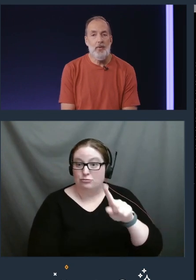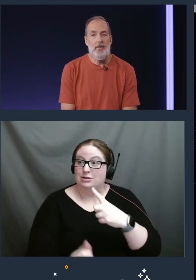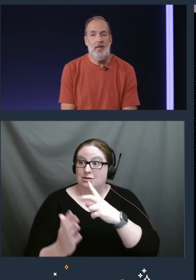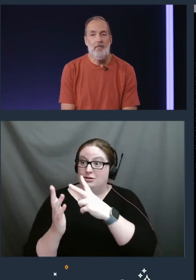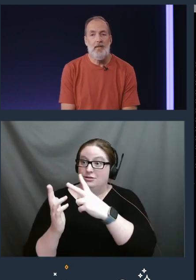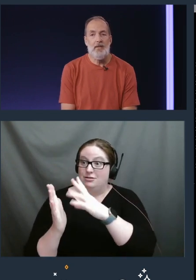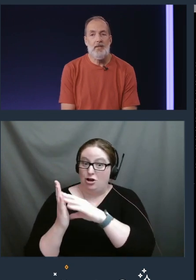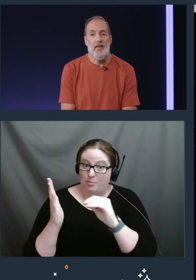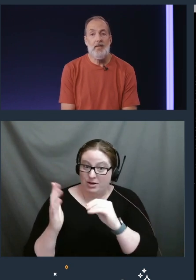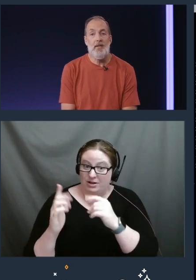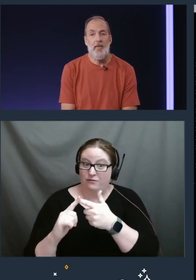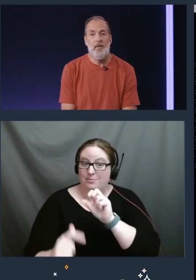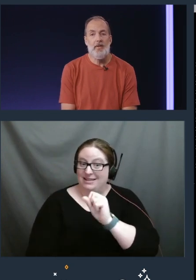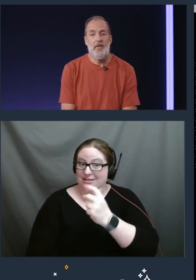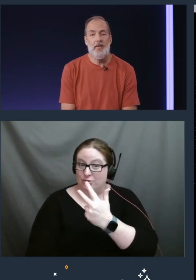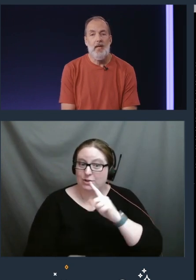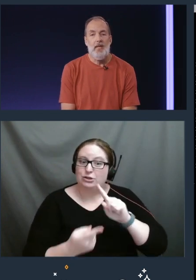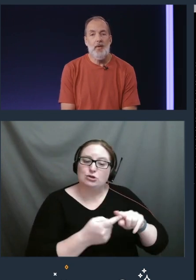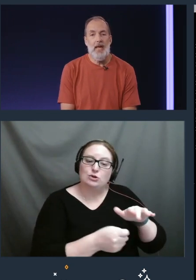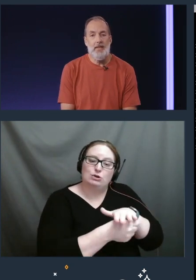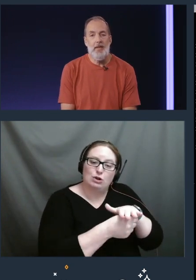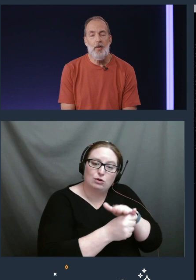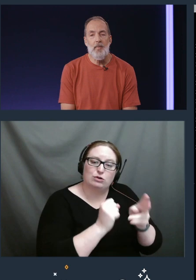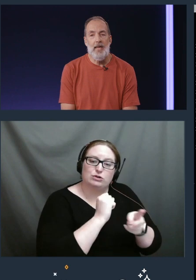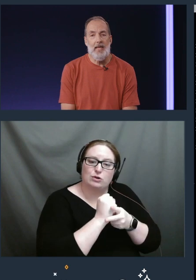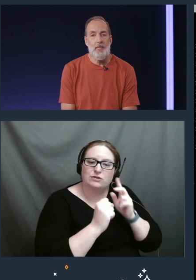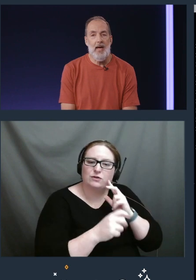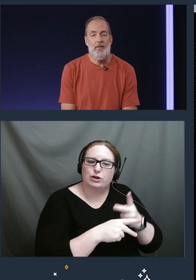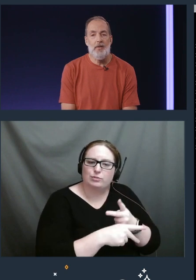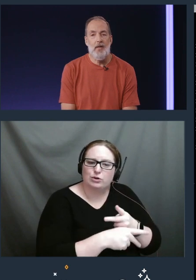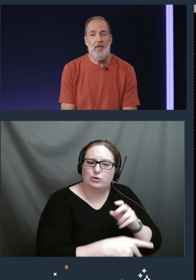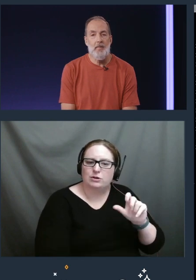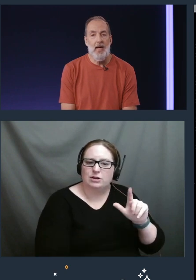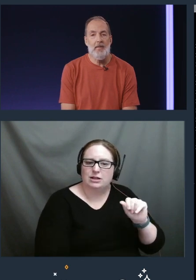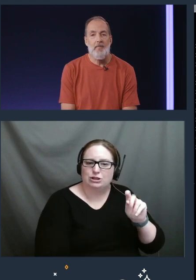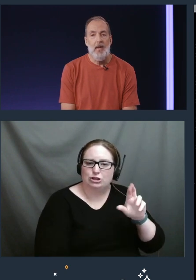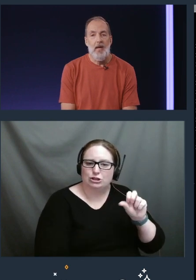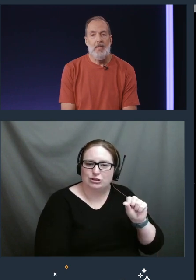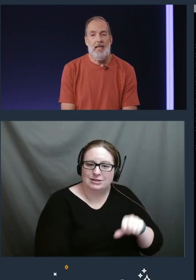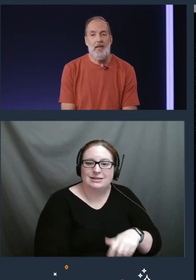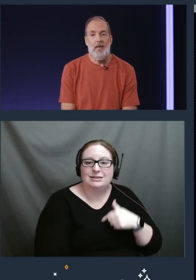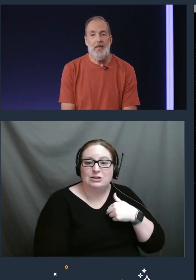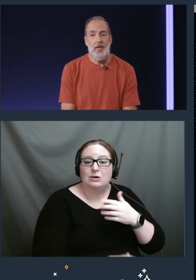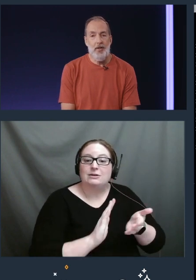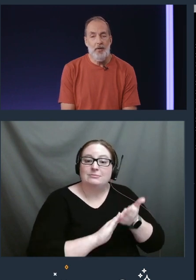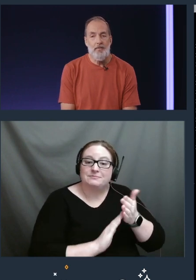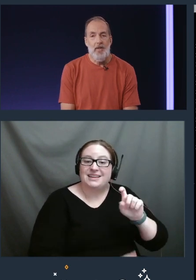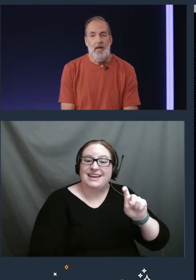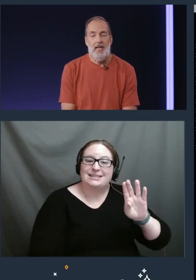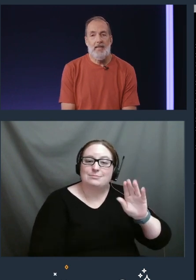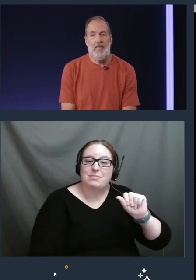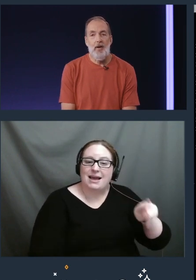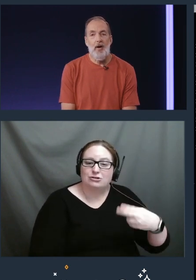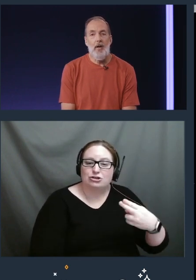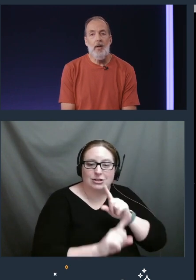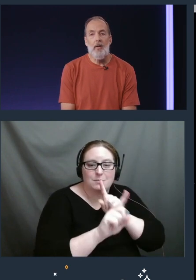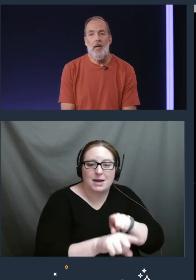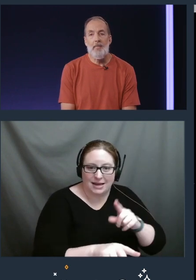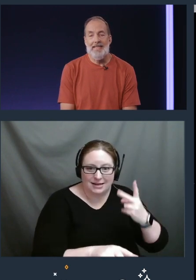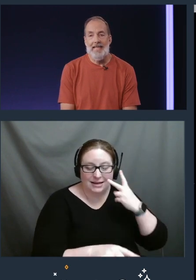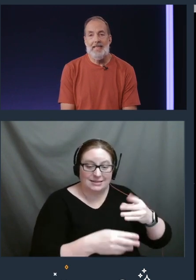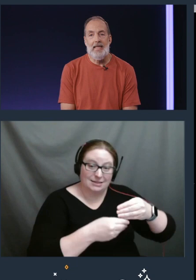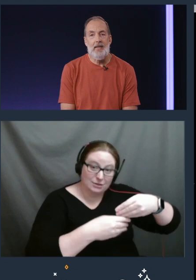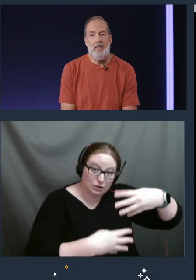local storage of these compute clusters. So I execute my sbatch command. I take a look at the queue, and I see that